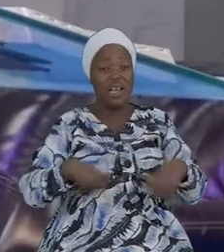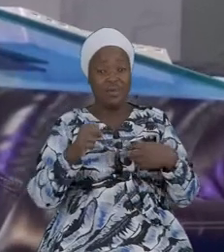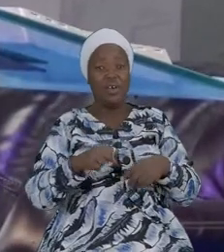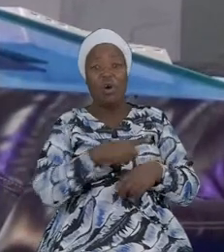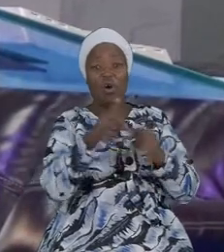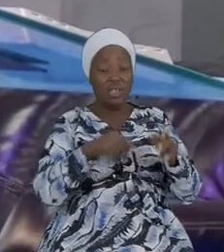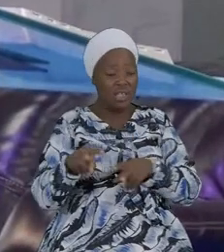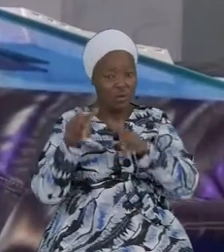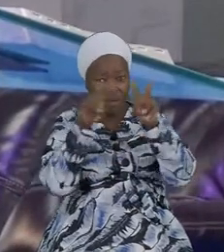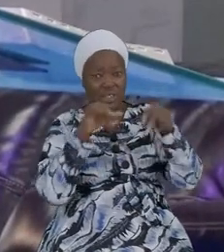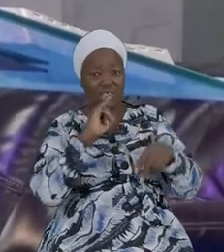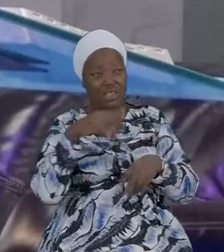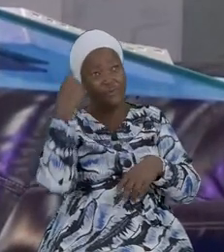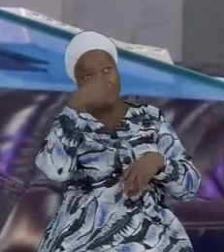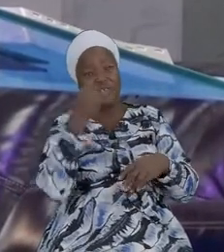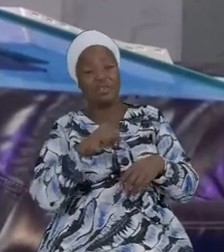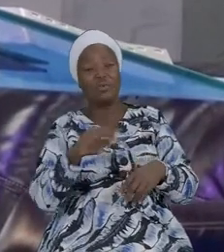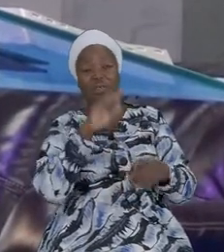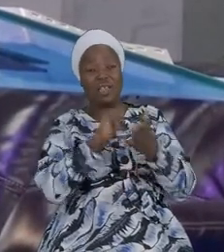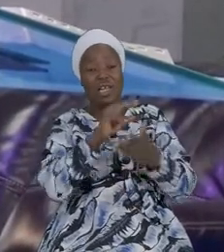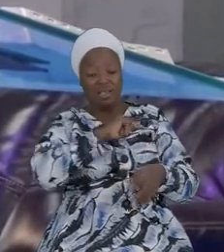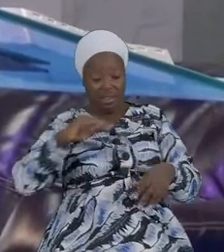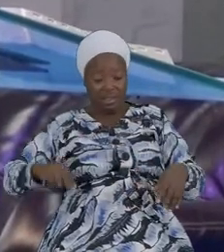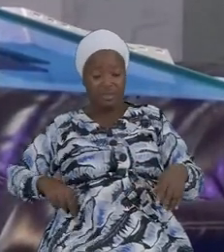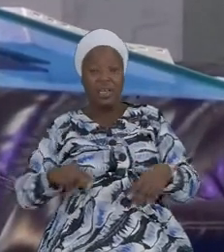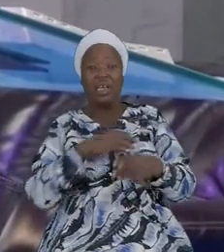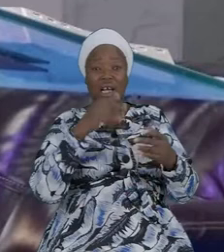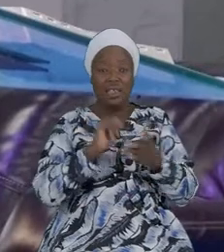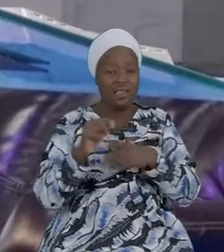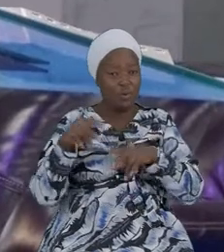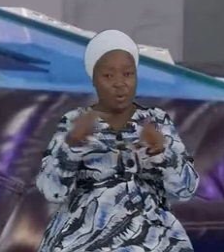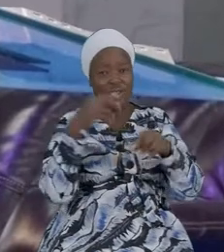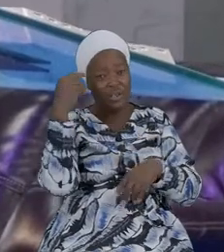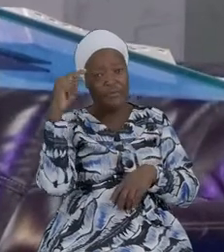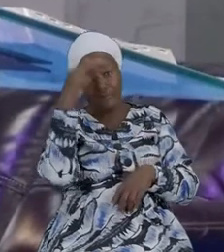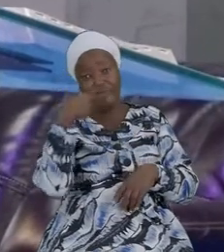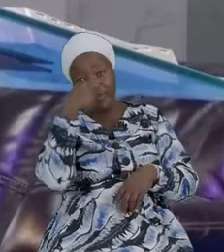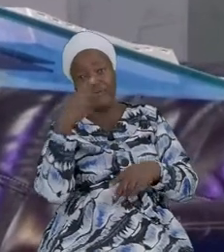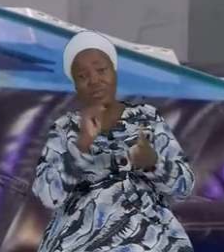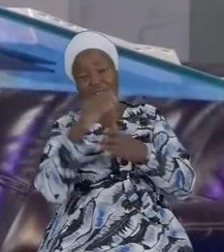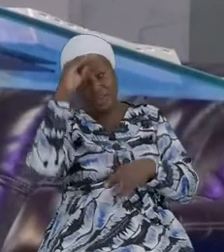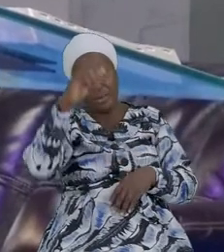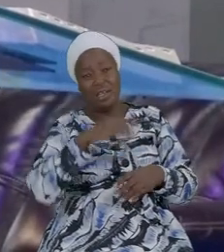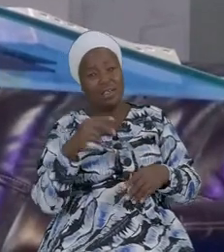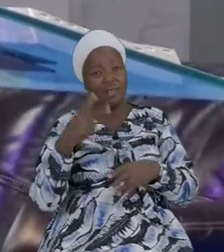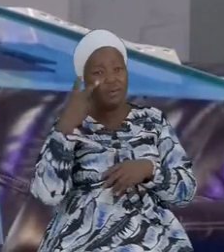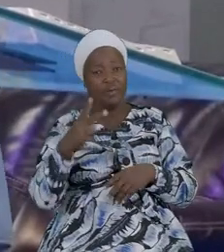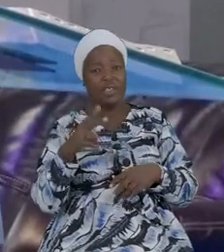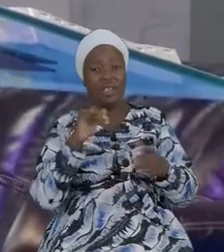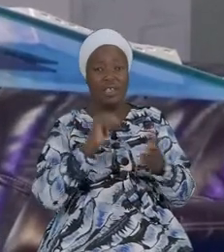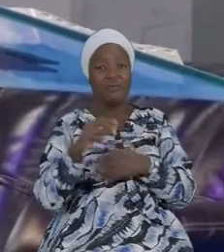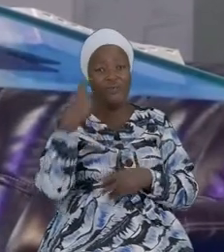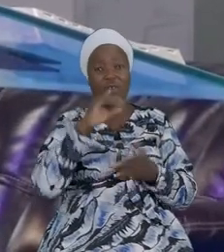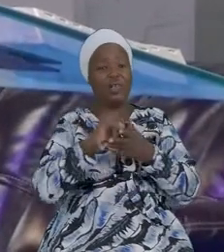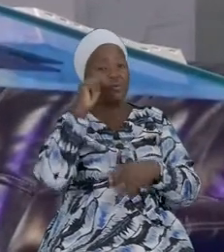are watching is the face of Nebuchadnezzar. They are watching the face of that man. They are watching the face of that